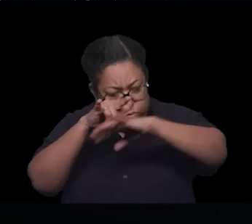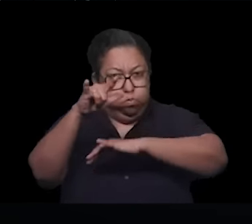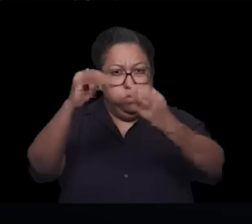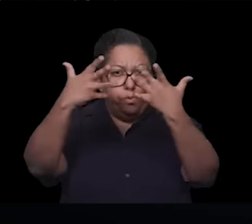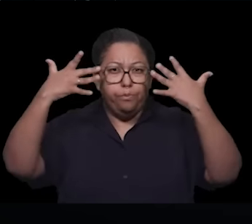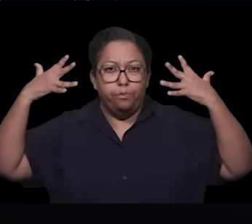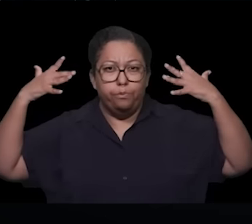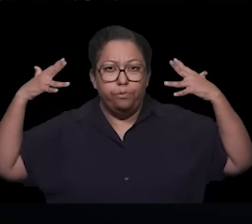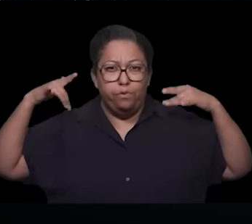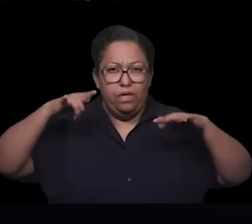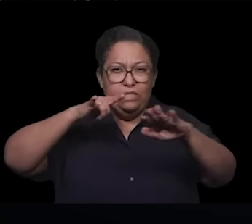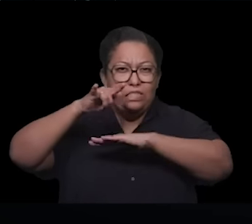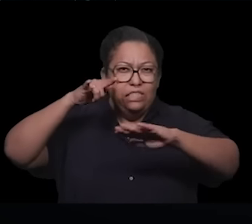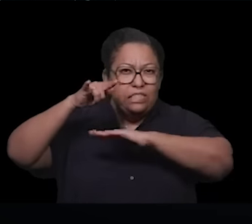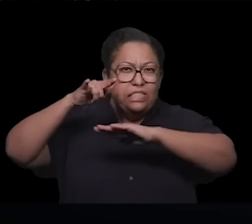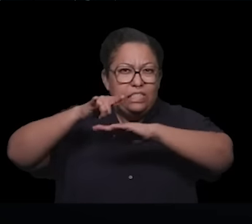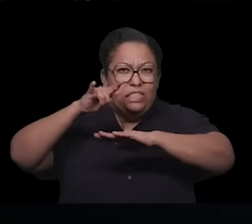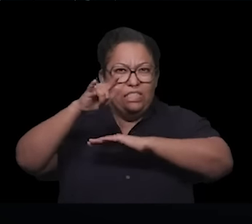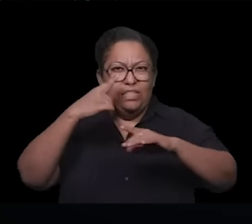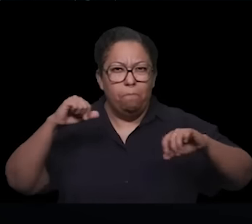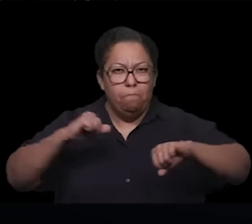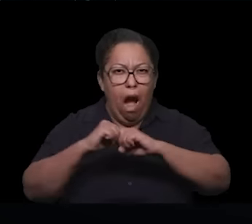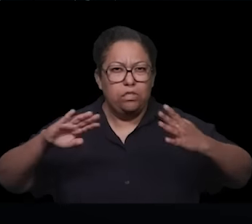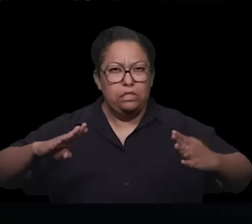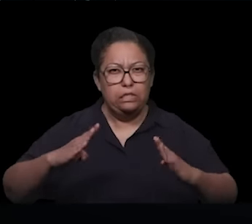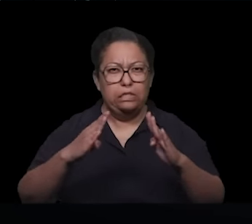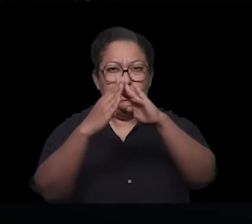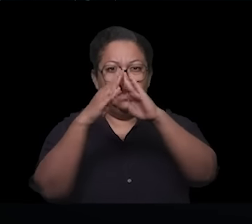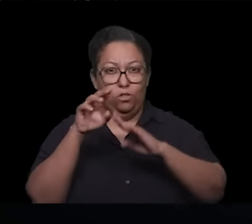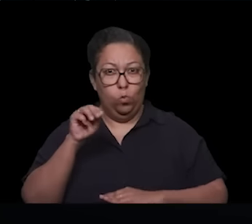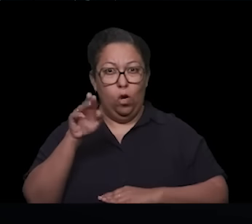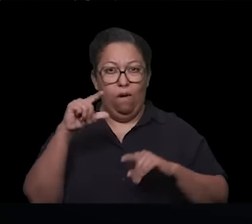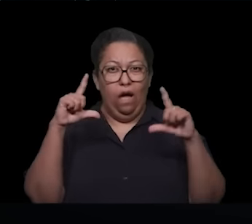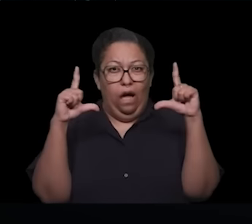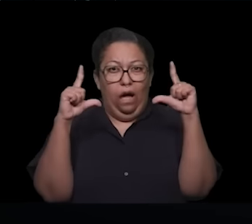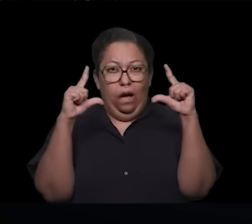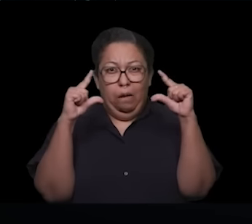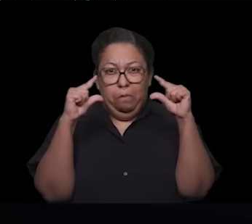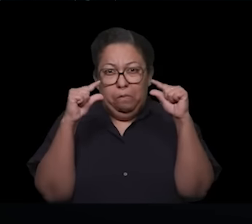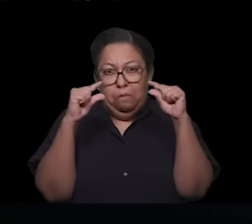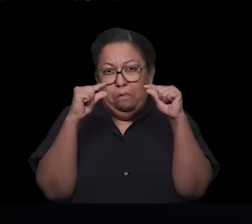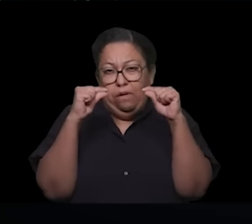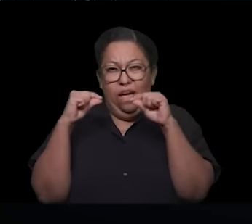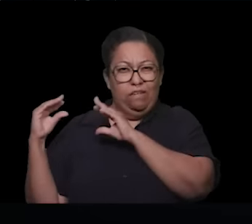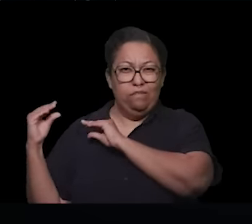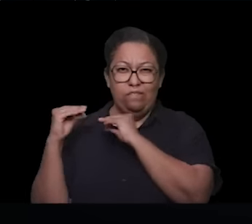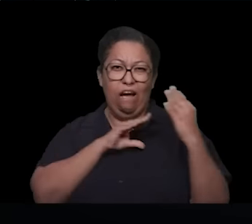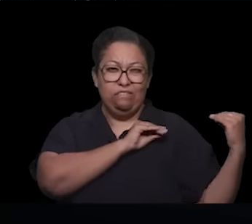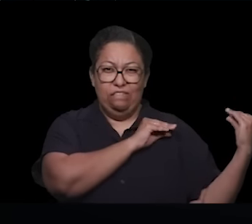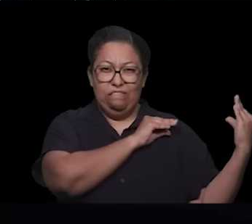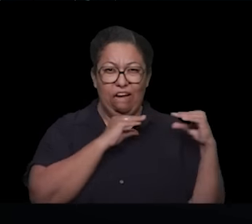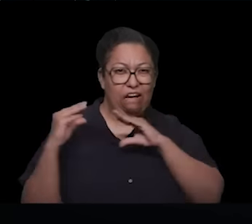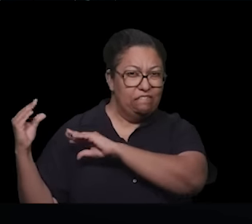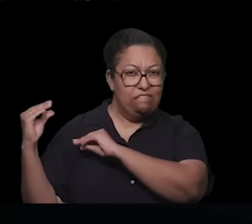Emerging from the cloud cover, the plane speeds amid steep mountainsides. Numa closes his eyes.